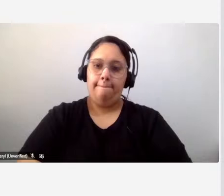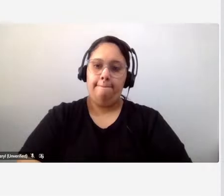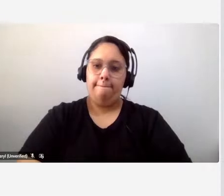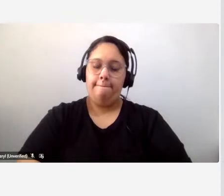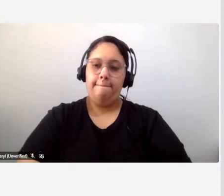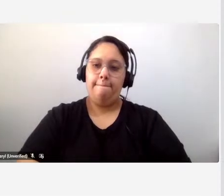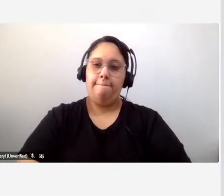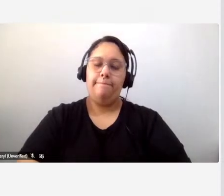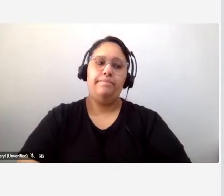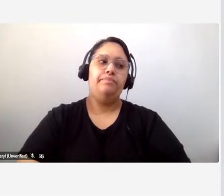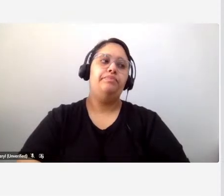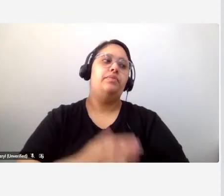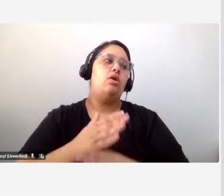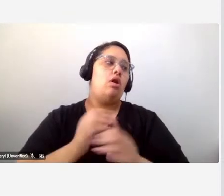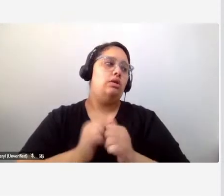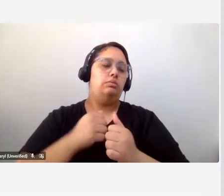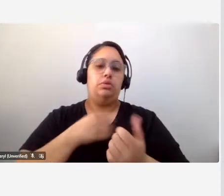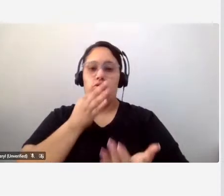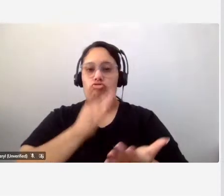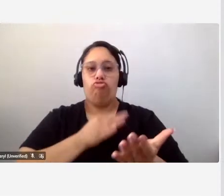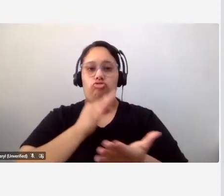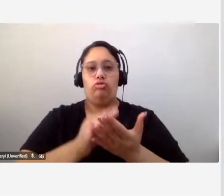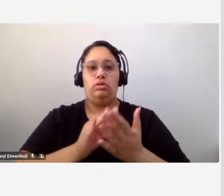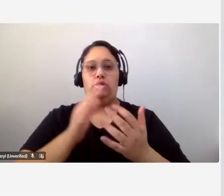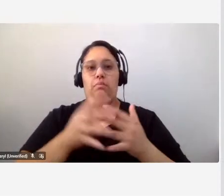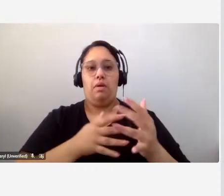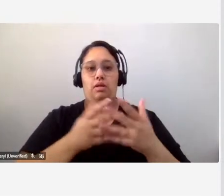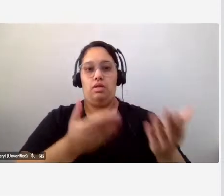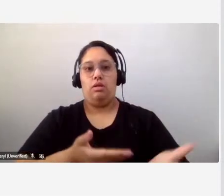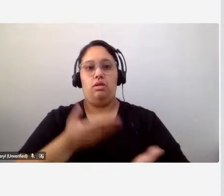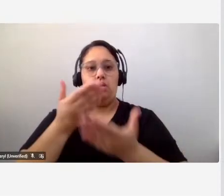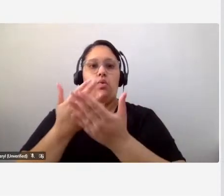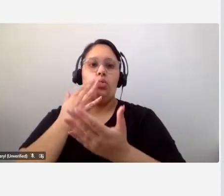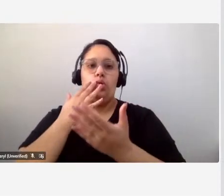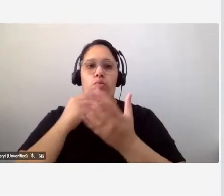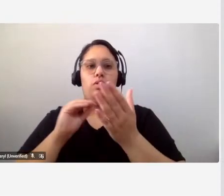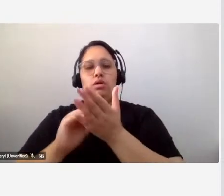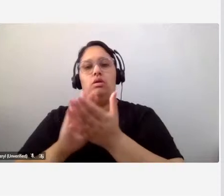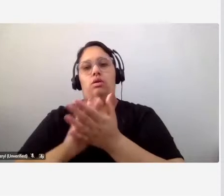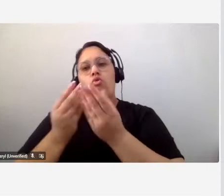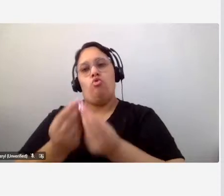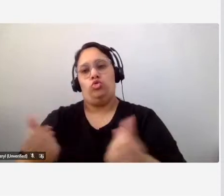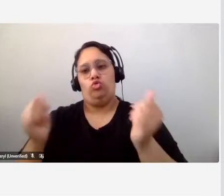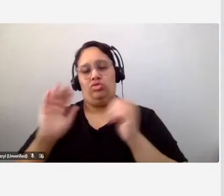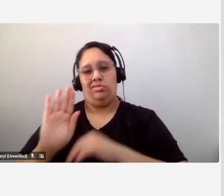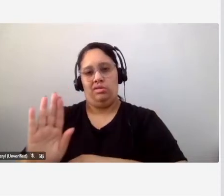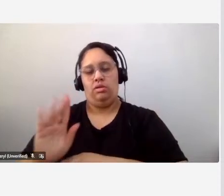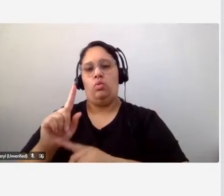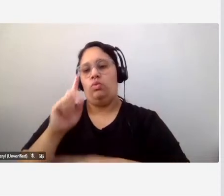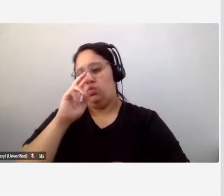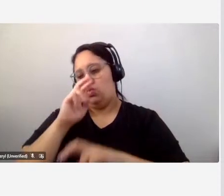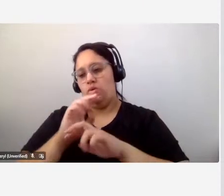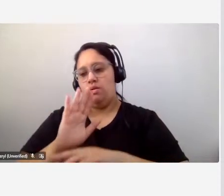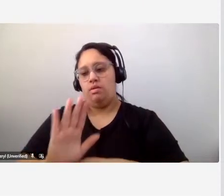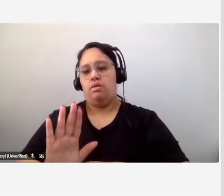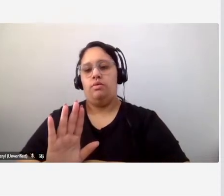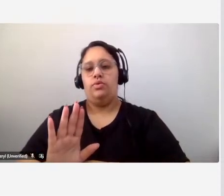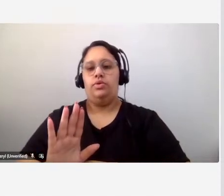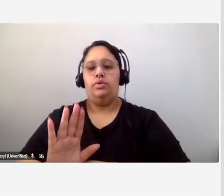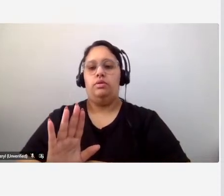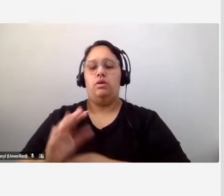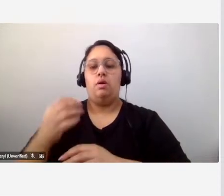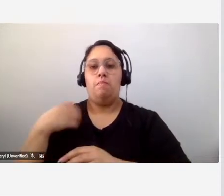Colleagues, I suggest we take that matter up when we get to resolutions, that we don't,